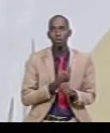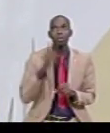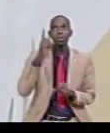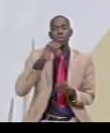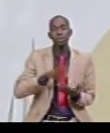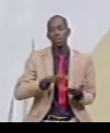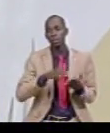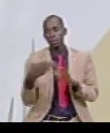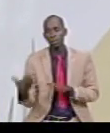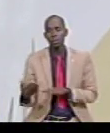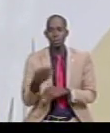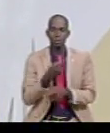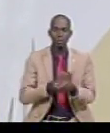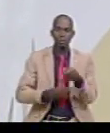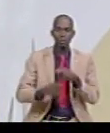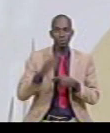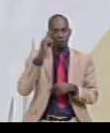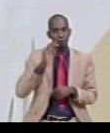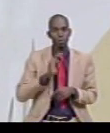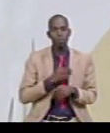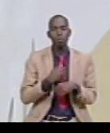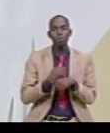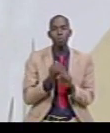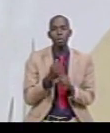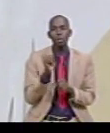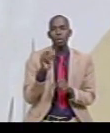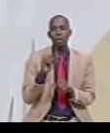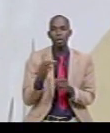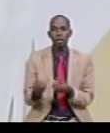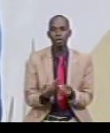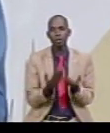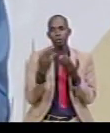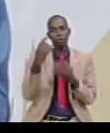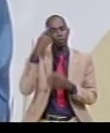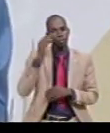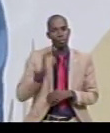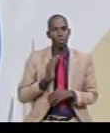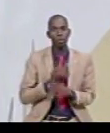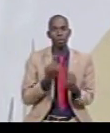He was made an offering for our sin. In the book of